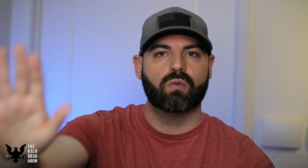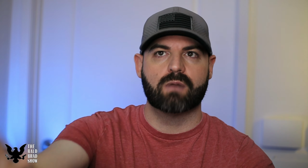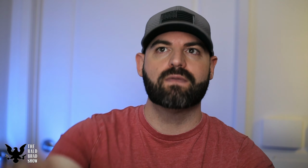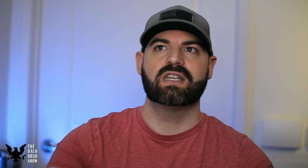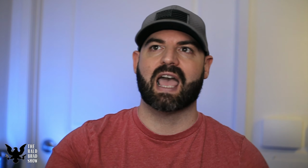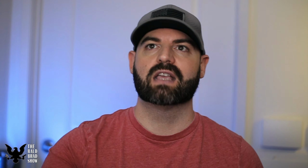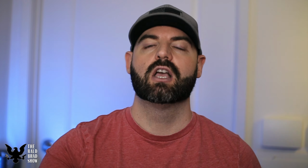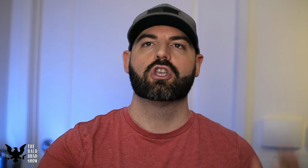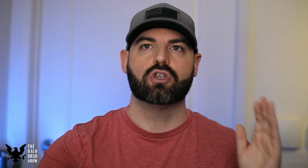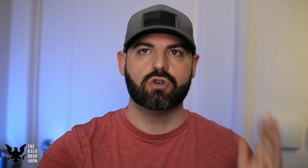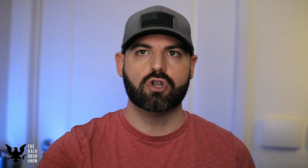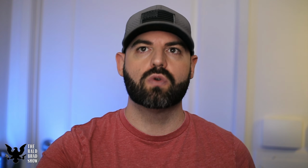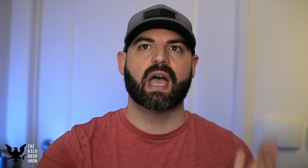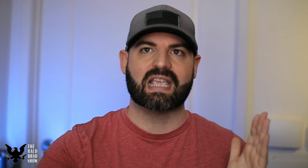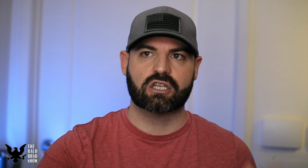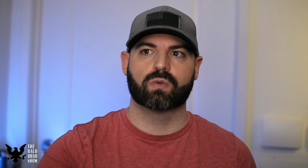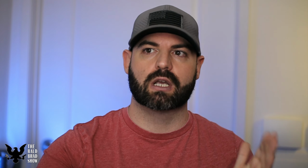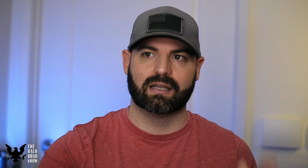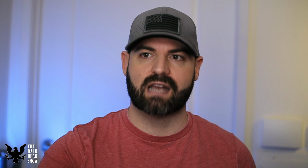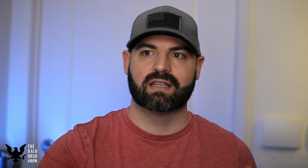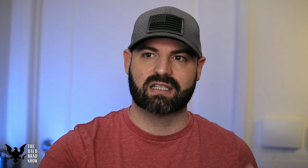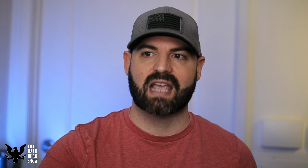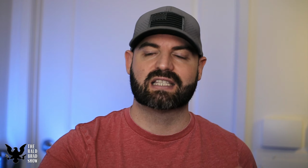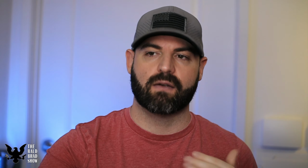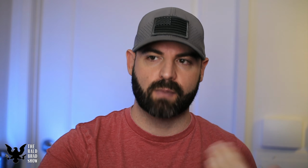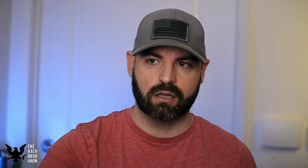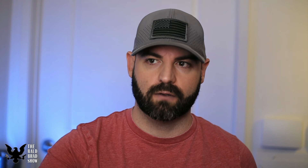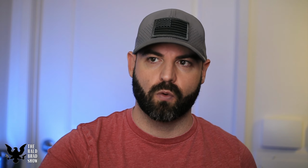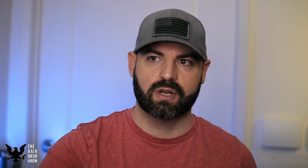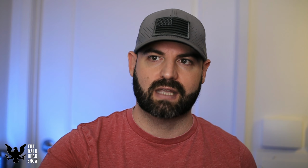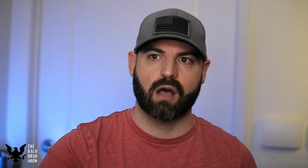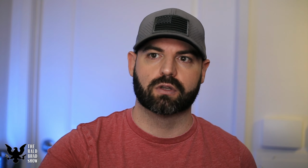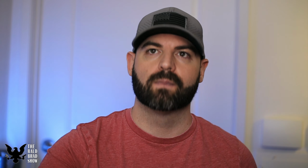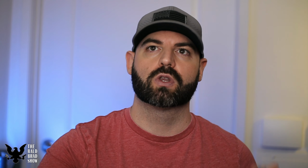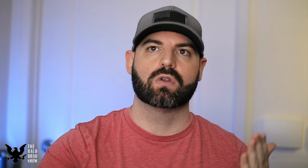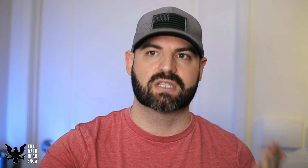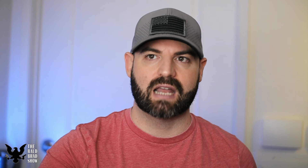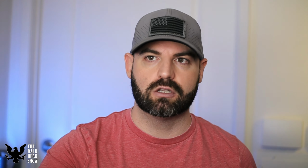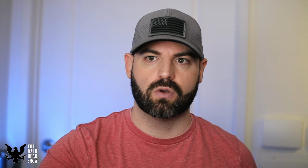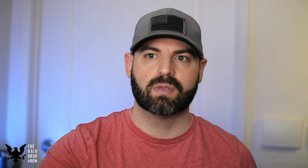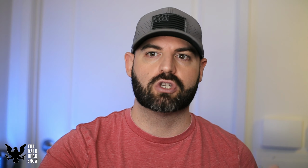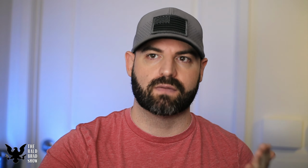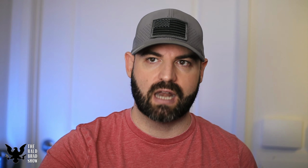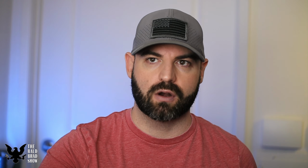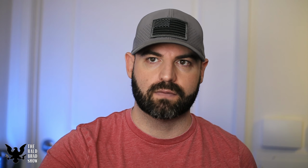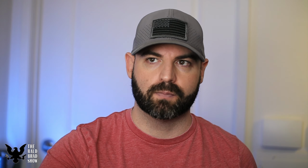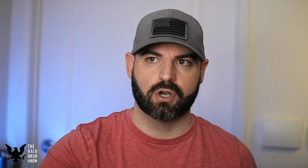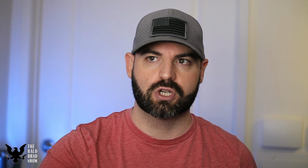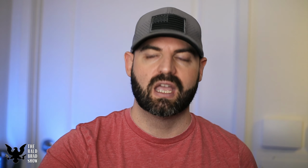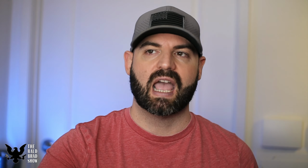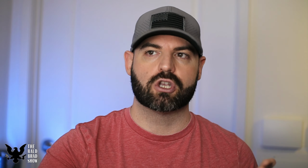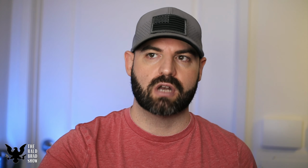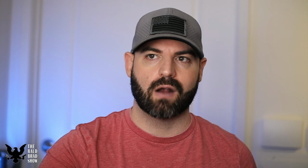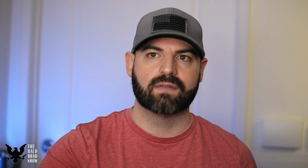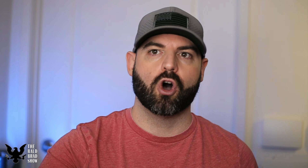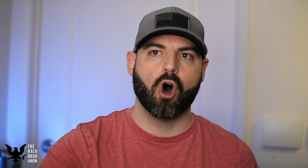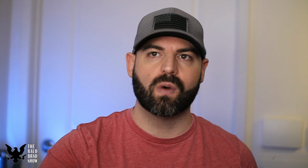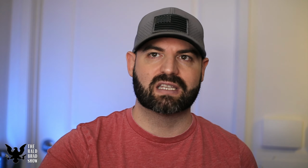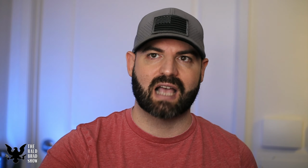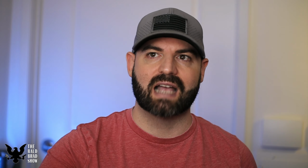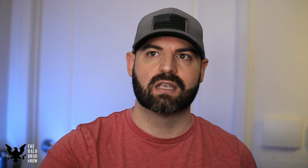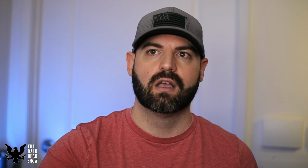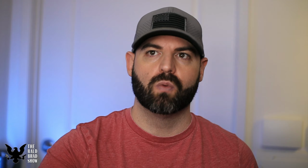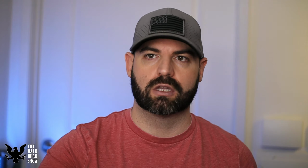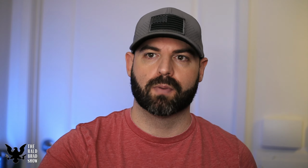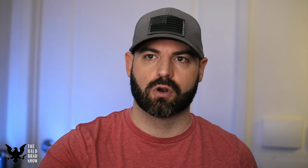Even if you didn't want to move the day, you knew that Easter was going to land on this day because everybody could look forward in the calendar. You decided to do it because you have a narrative to push, and your narrative